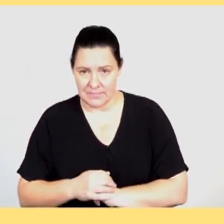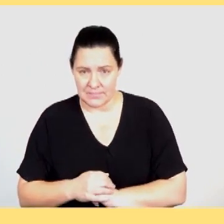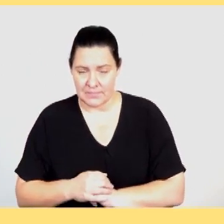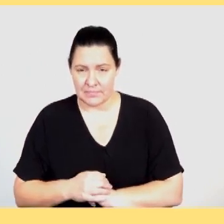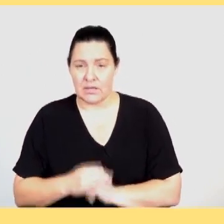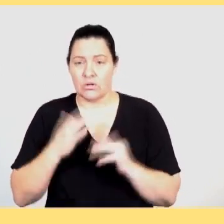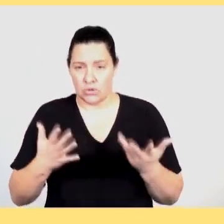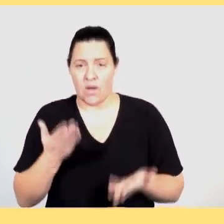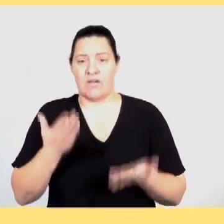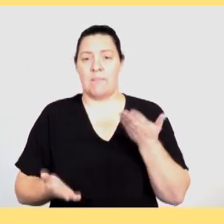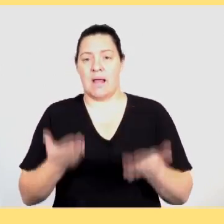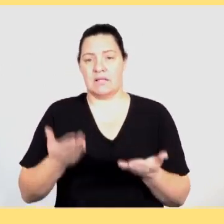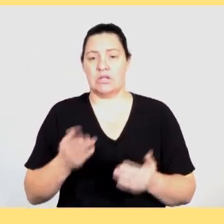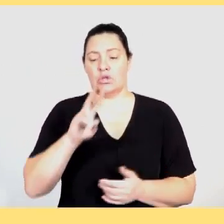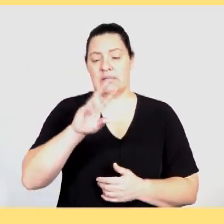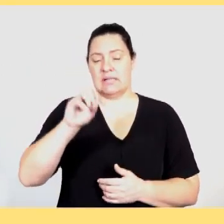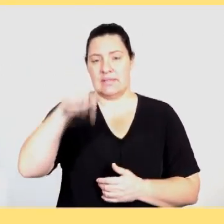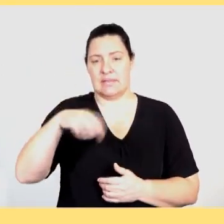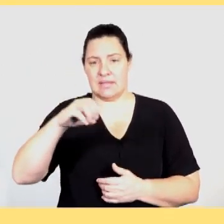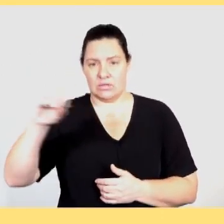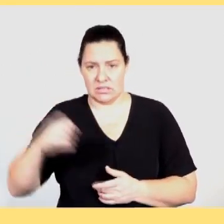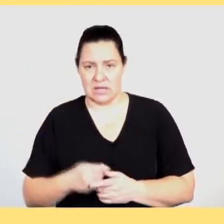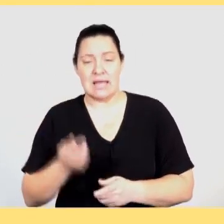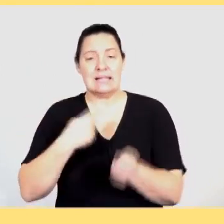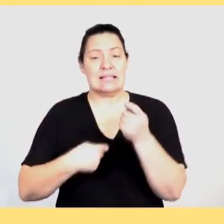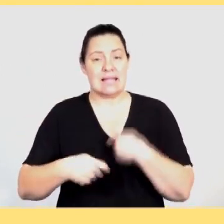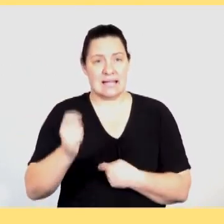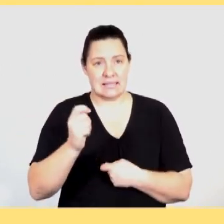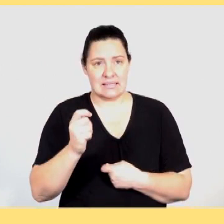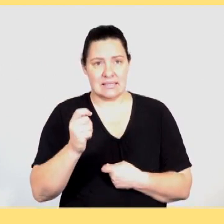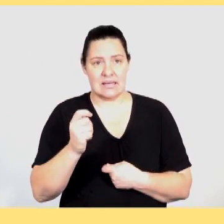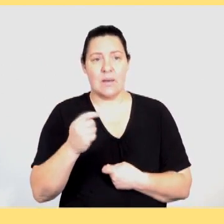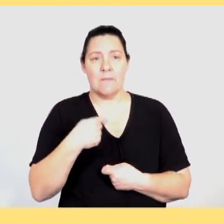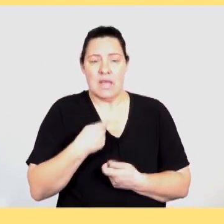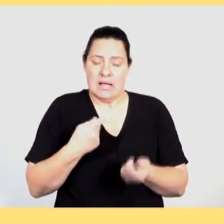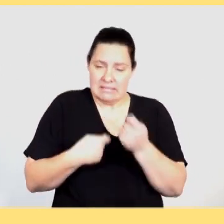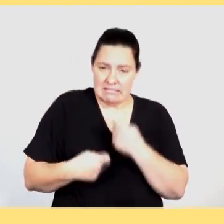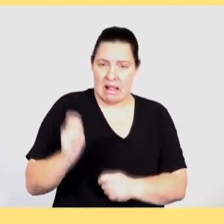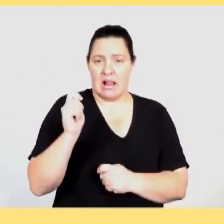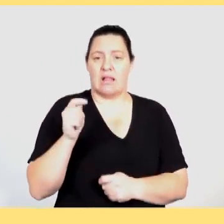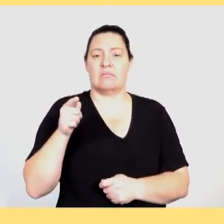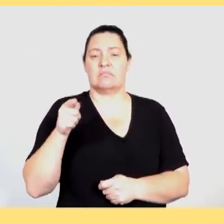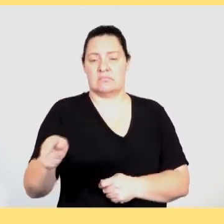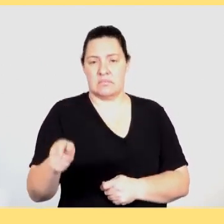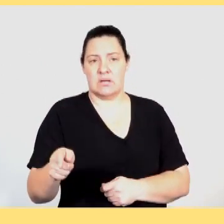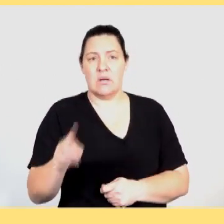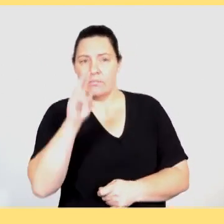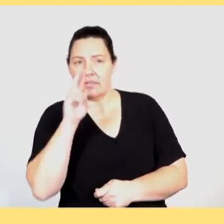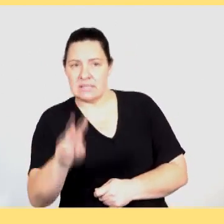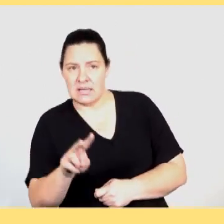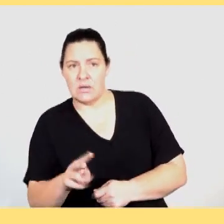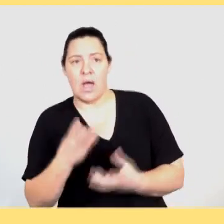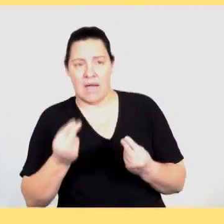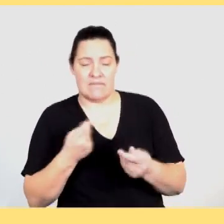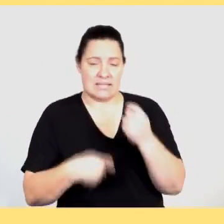is a minus. So you have your balance, 20,000. Sales, when we would have sold goods to debtors, hence you